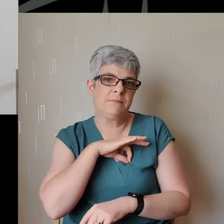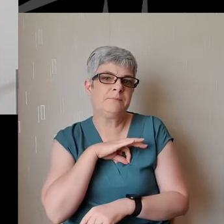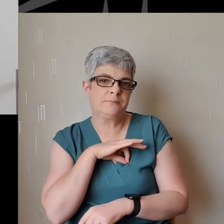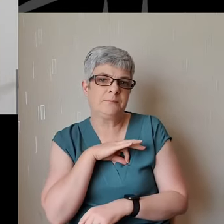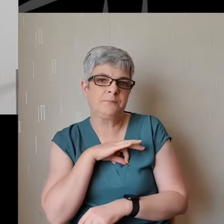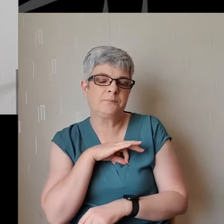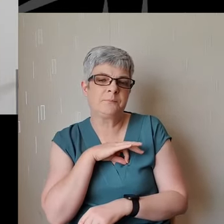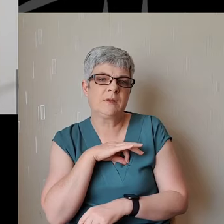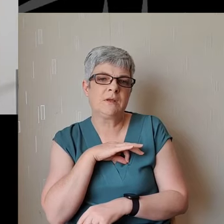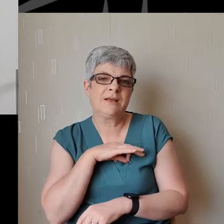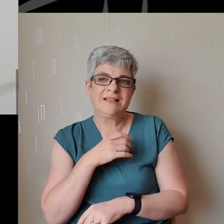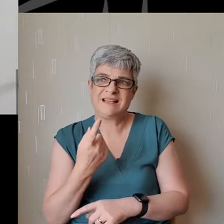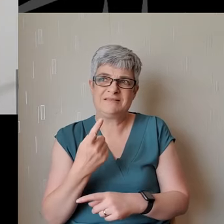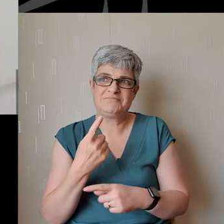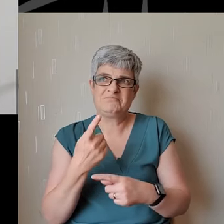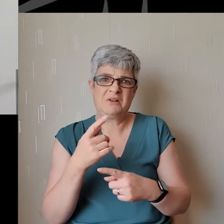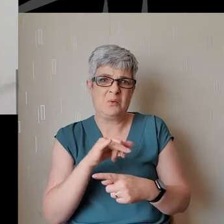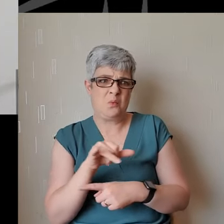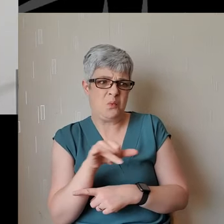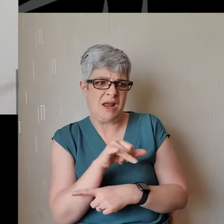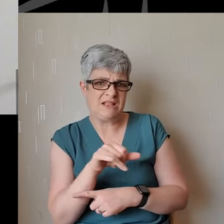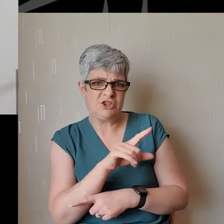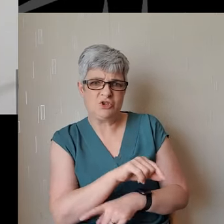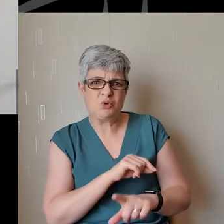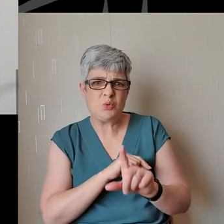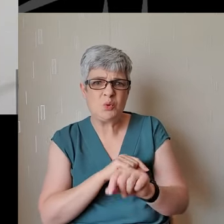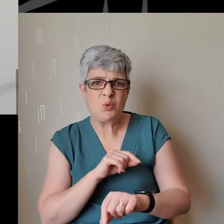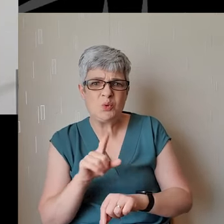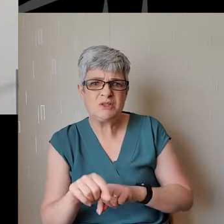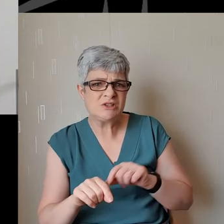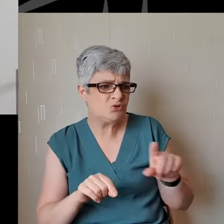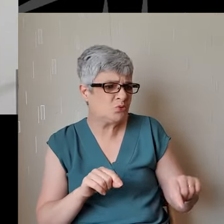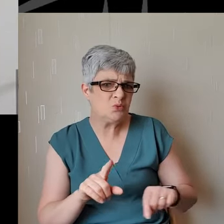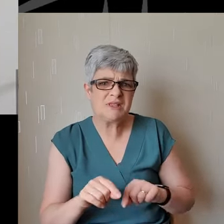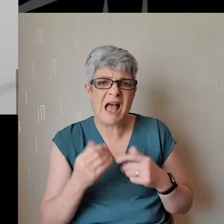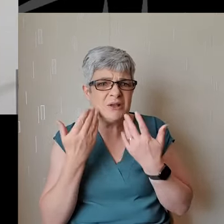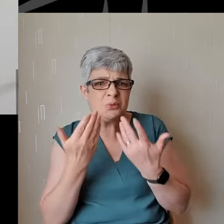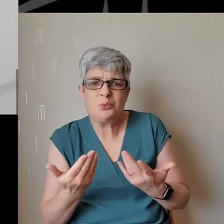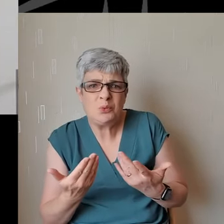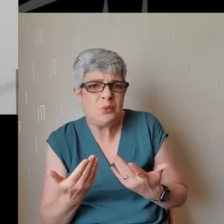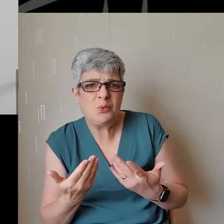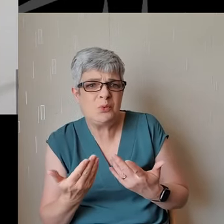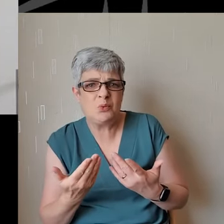I don't know what to choose, he says, verse 22. I'm torn.